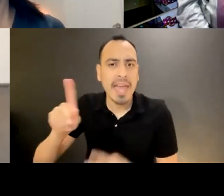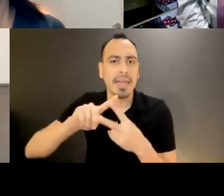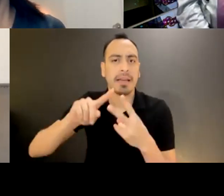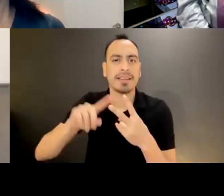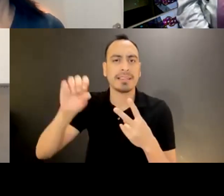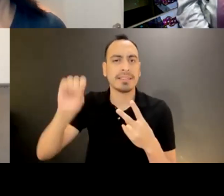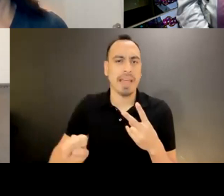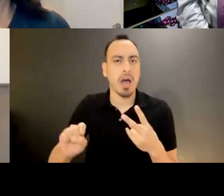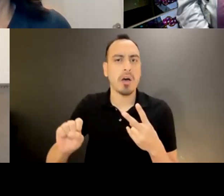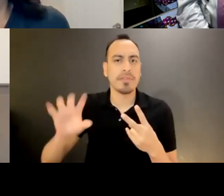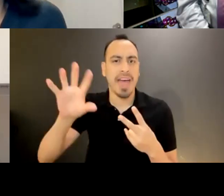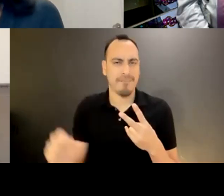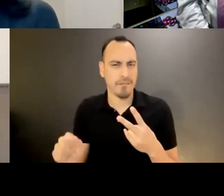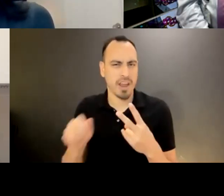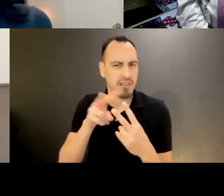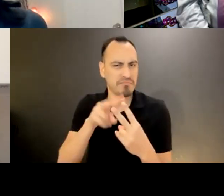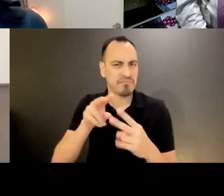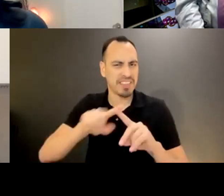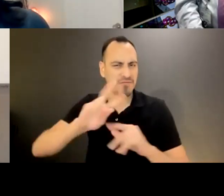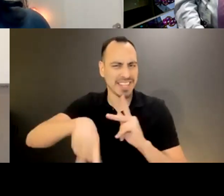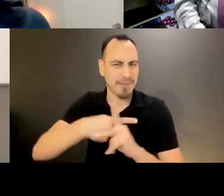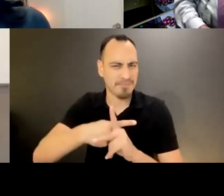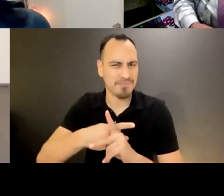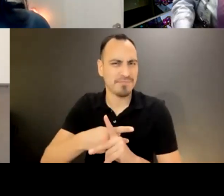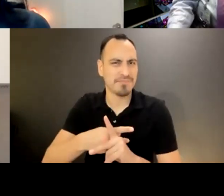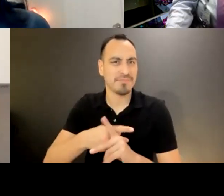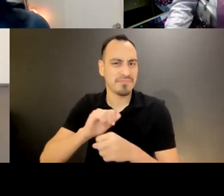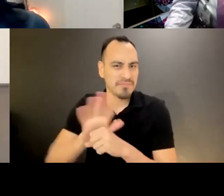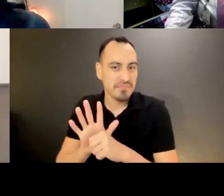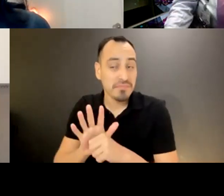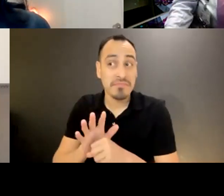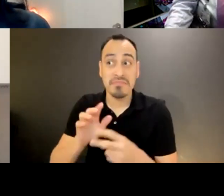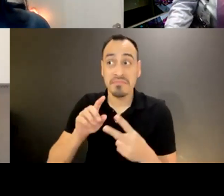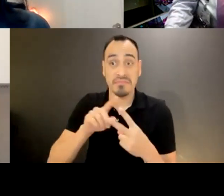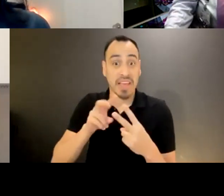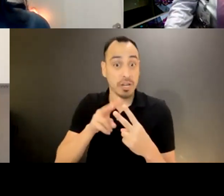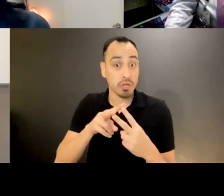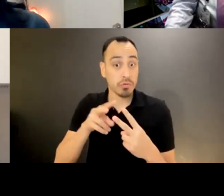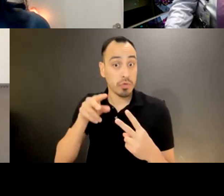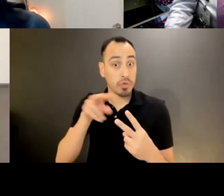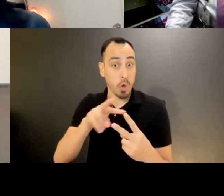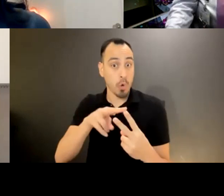the tests being positive test cases being fully sequenced in the county?